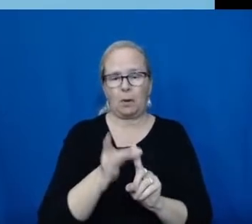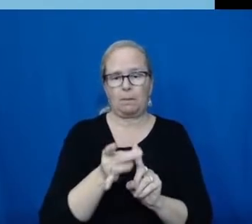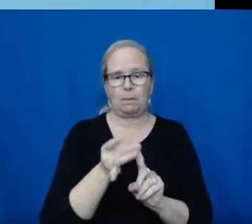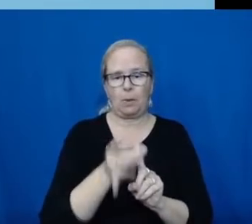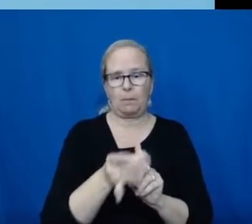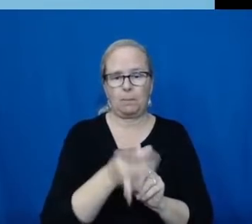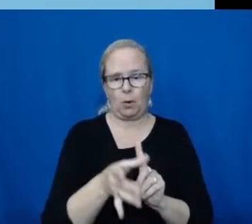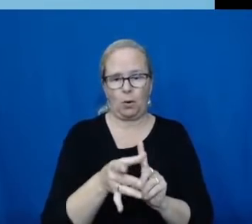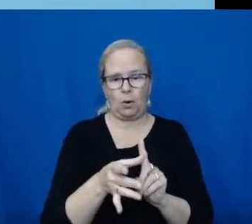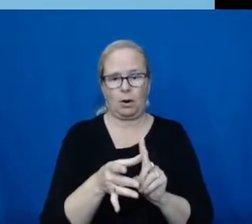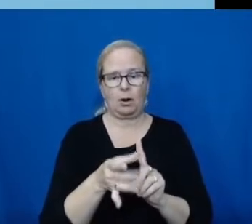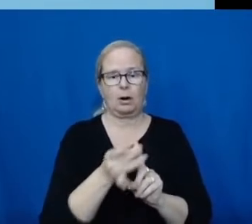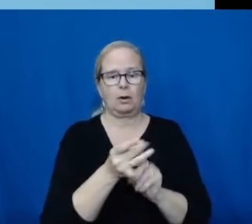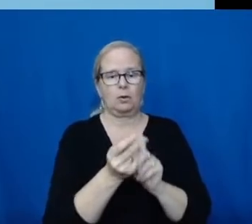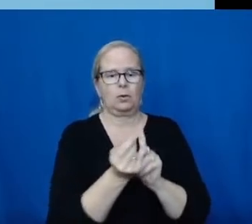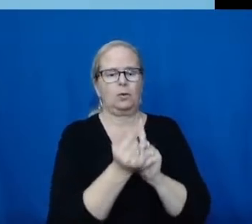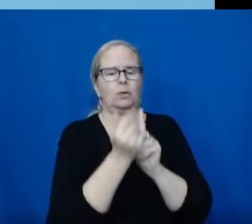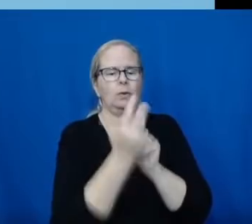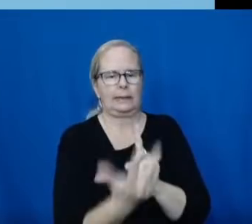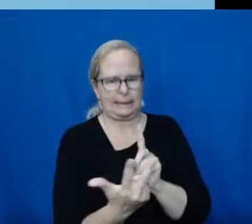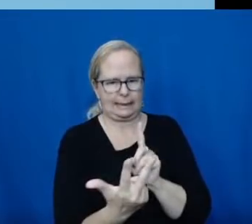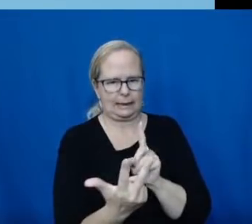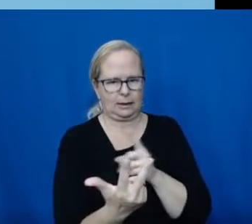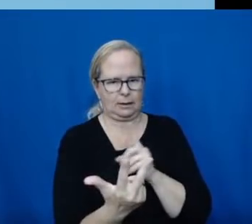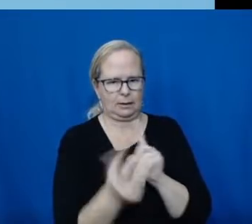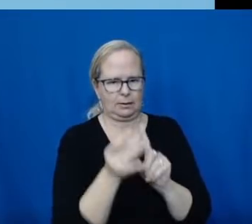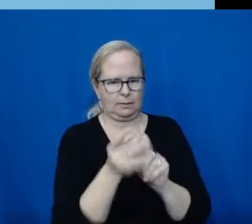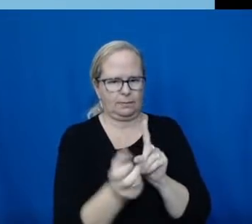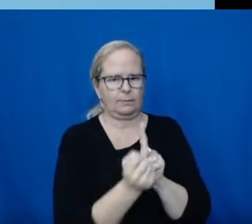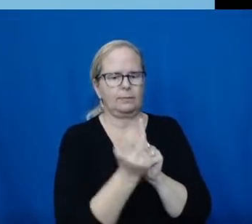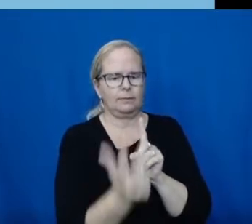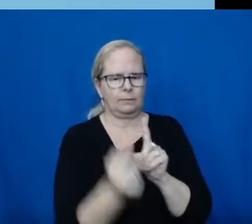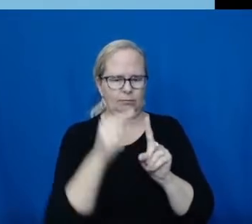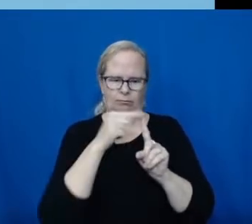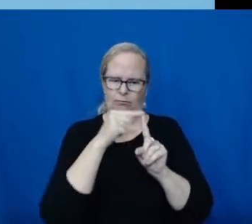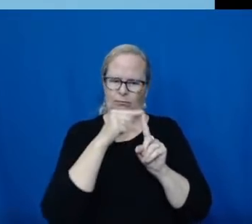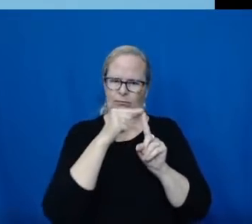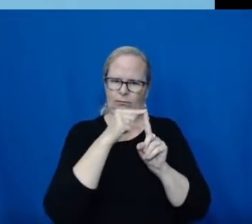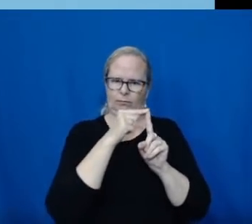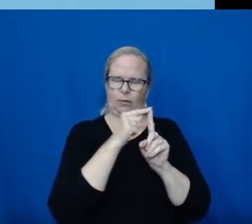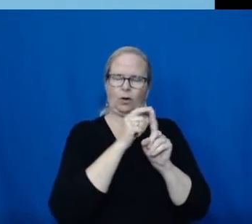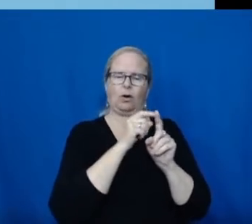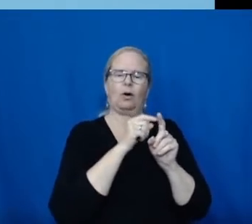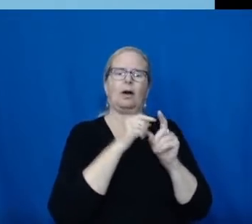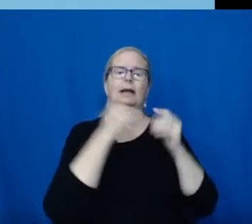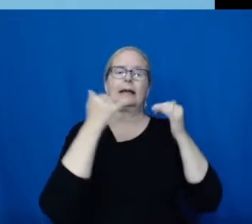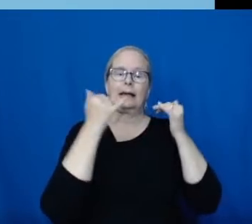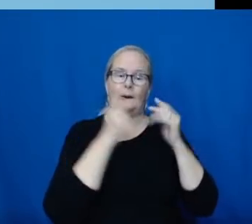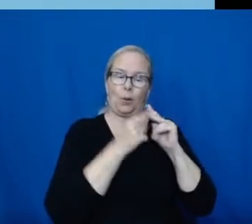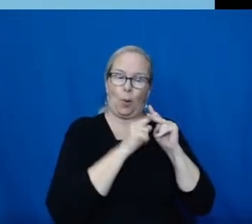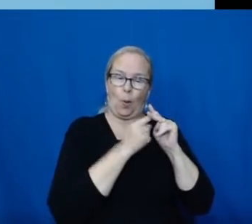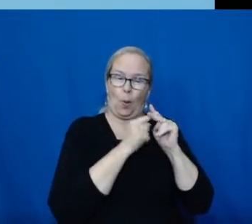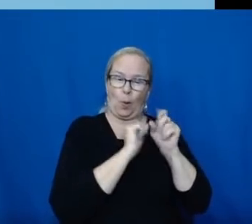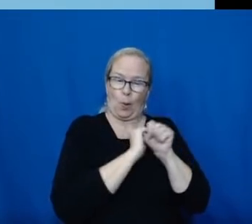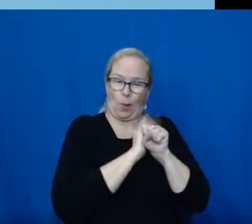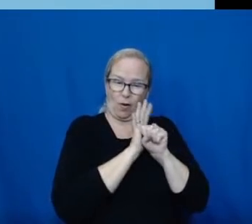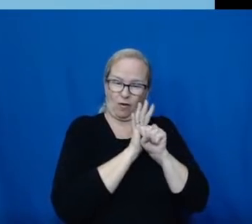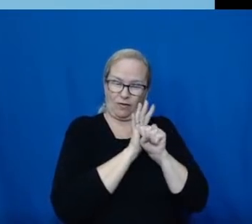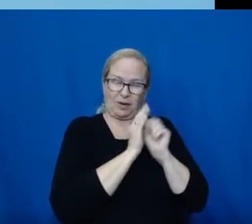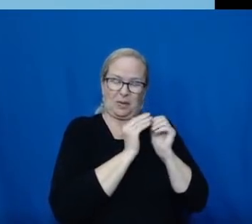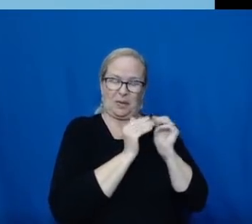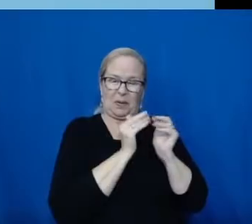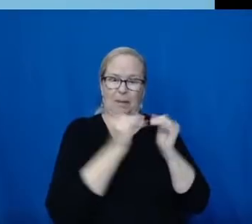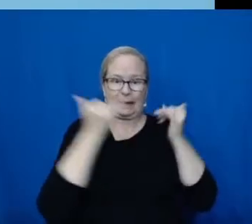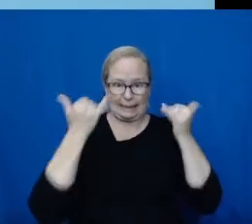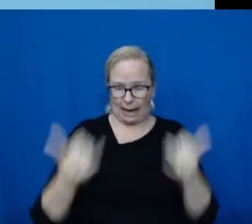strain, and one person would infect on average 5 to 8 people if we had no public health measures and